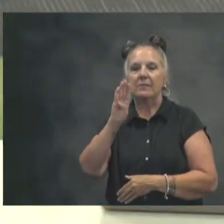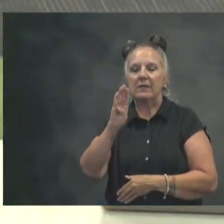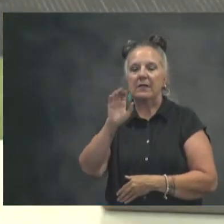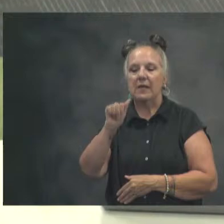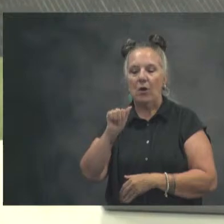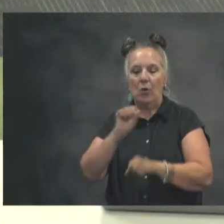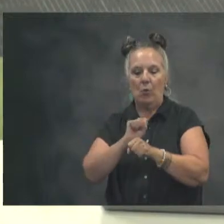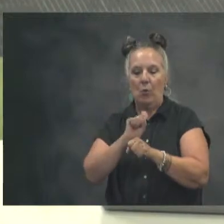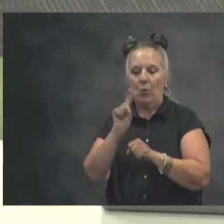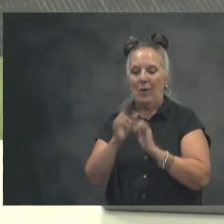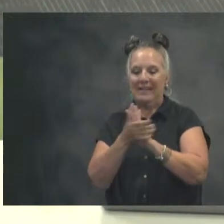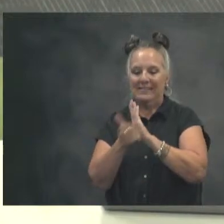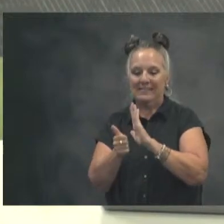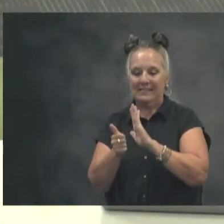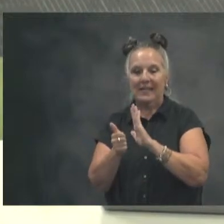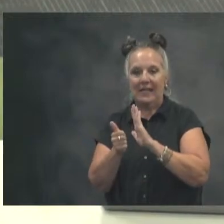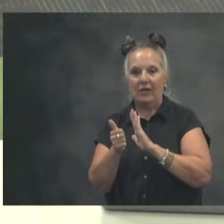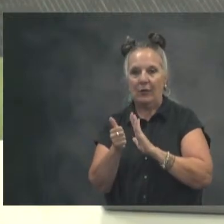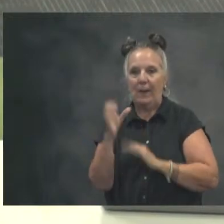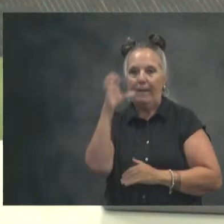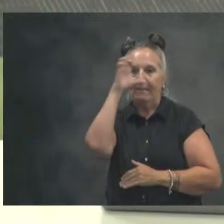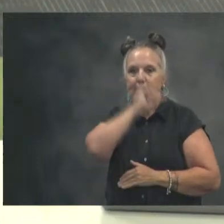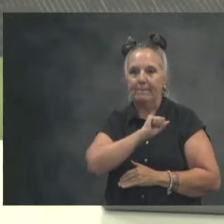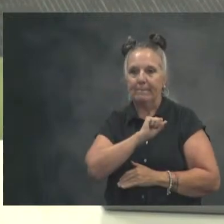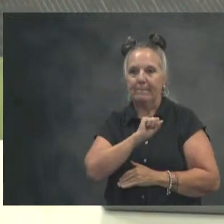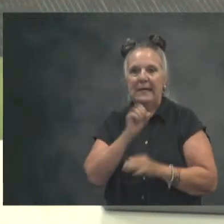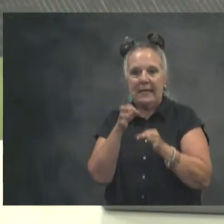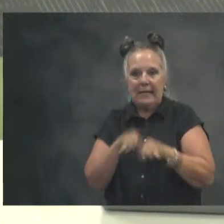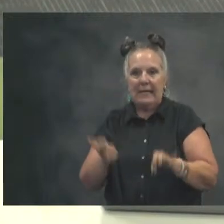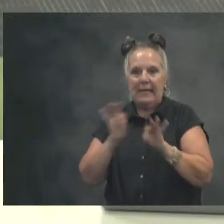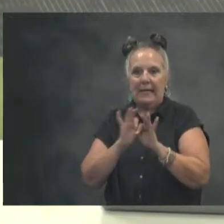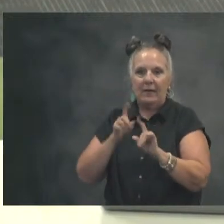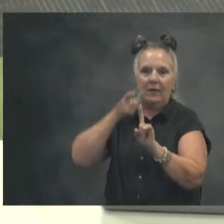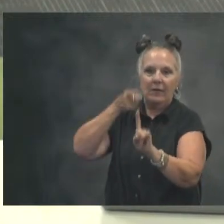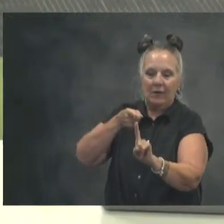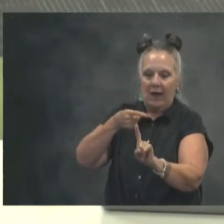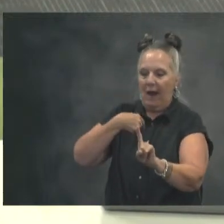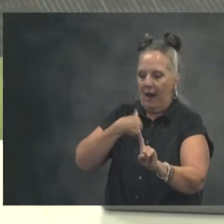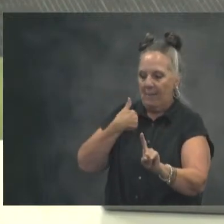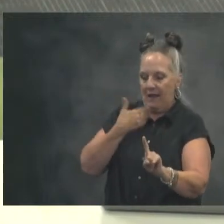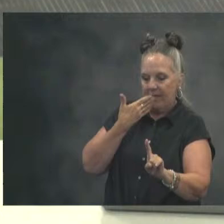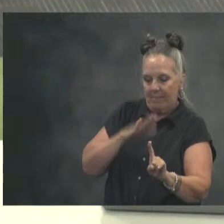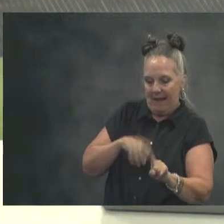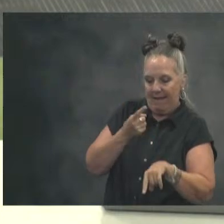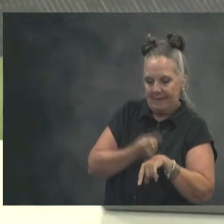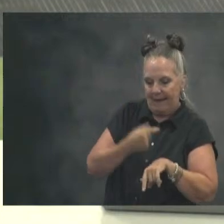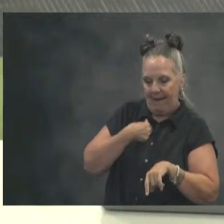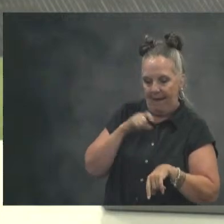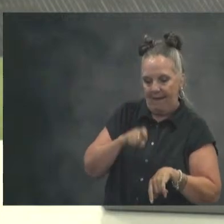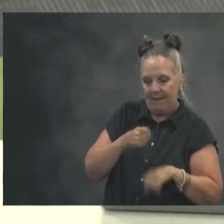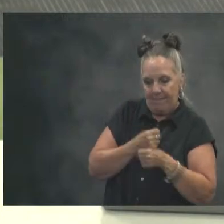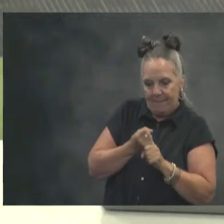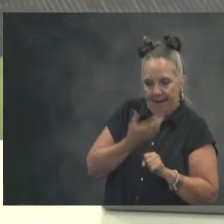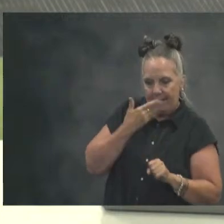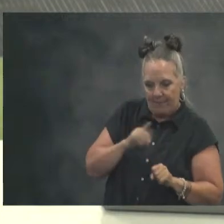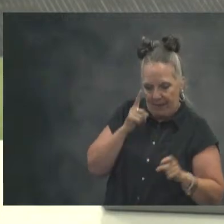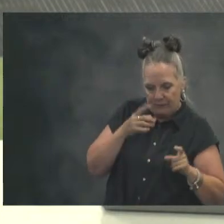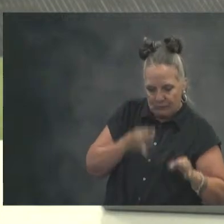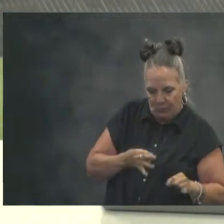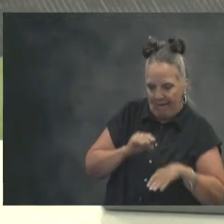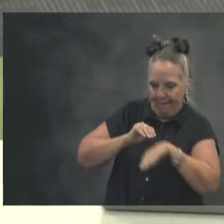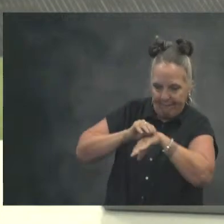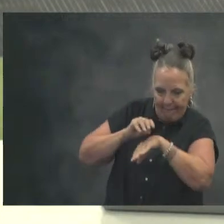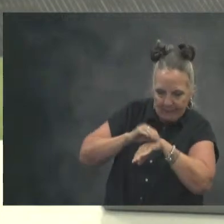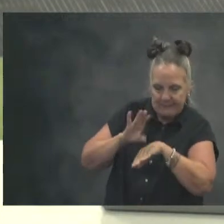is a skill gap. It's an important point you're making. There's a difference between I'm having a bad day and I made a bad choice and the counseling or